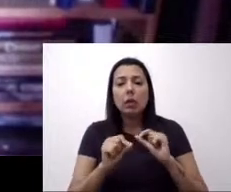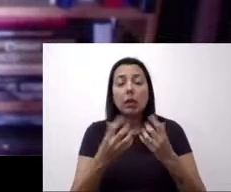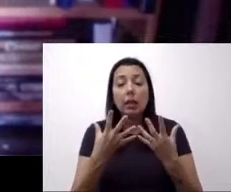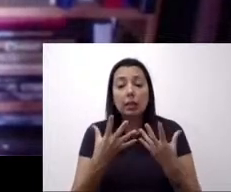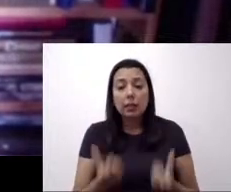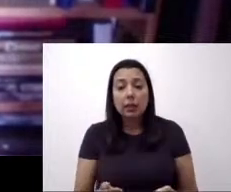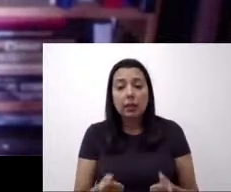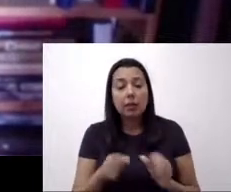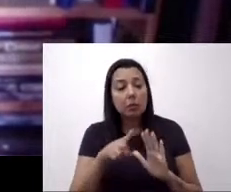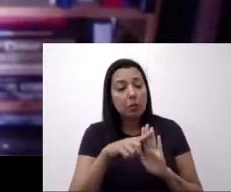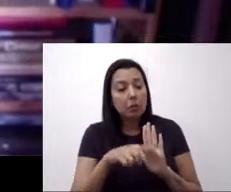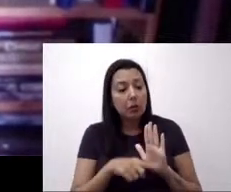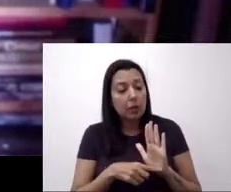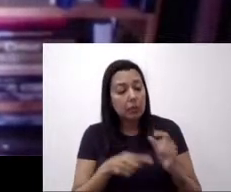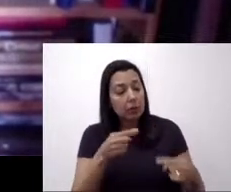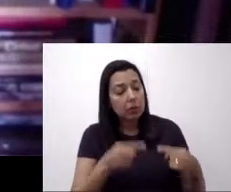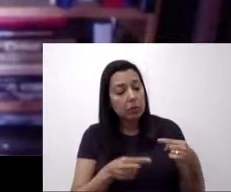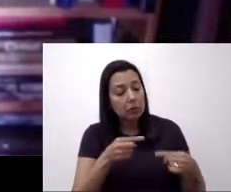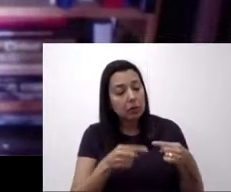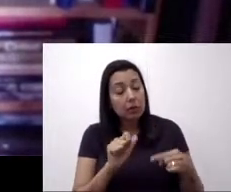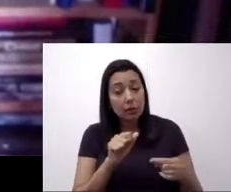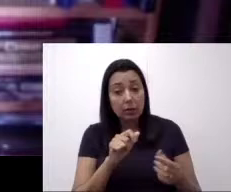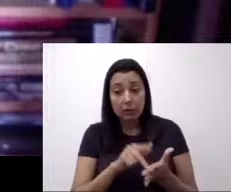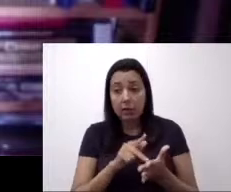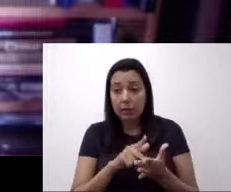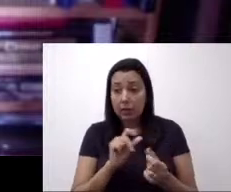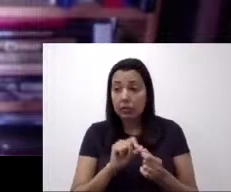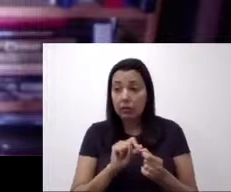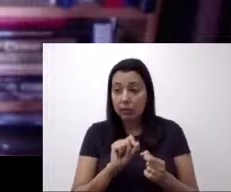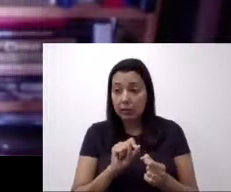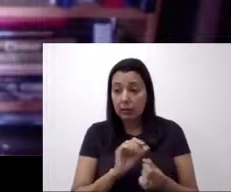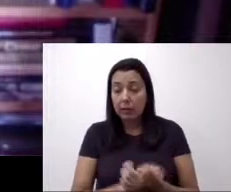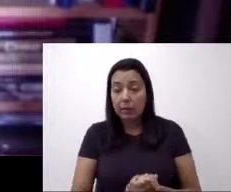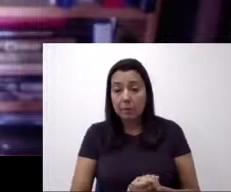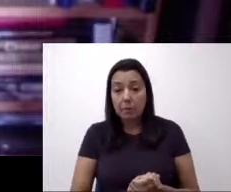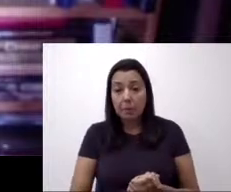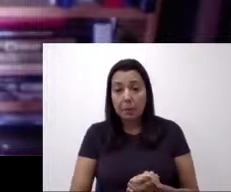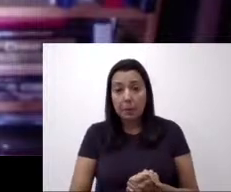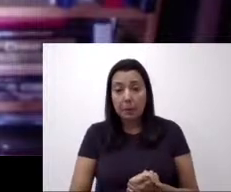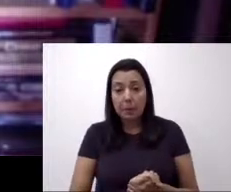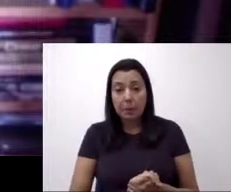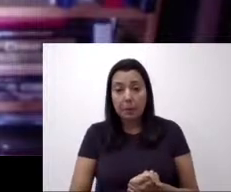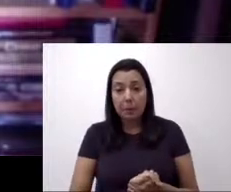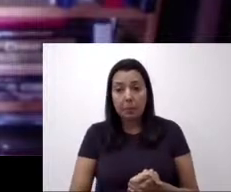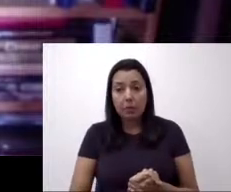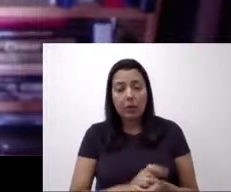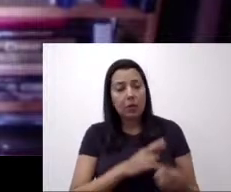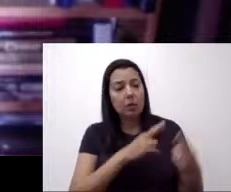that in fact promote a very traditional role for women.